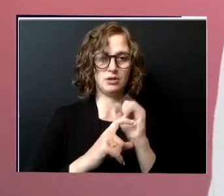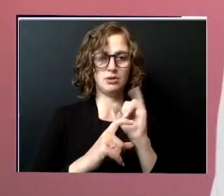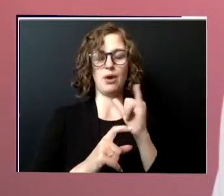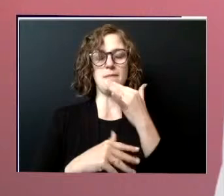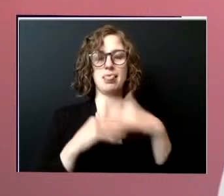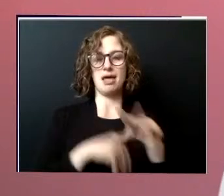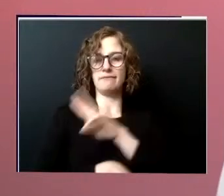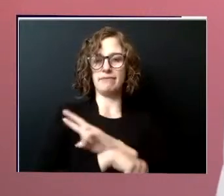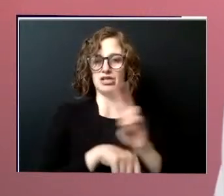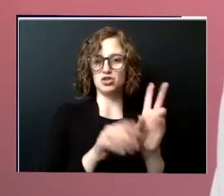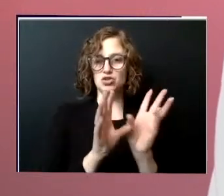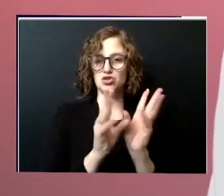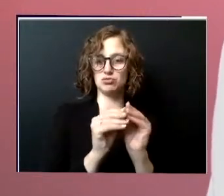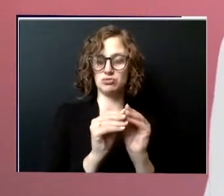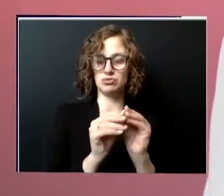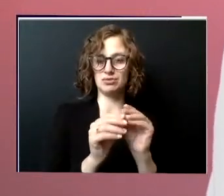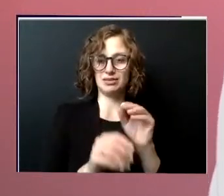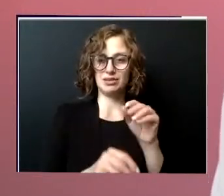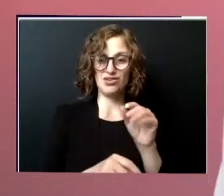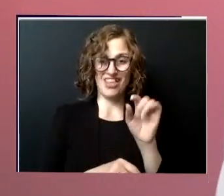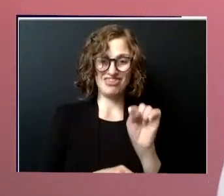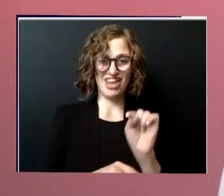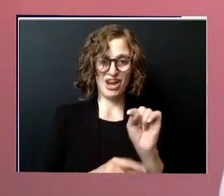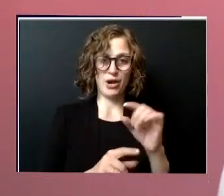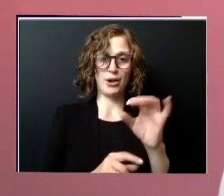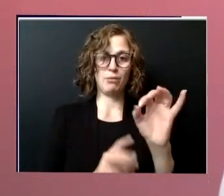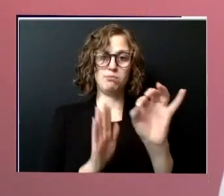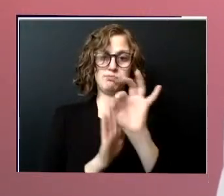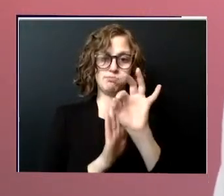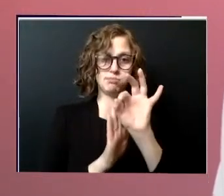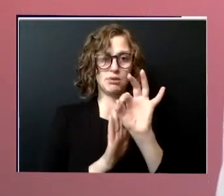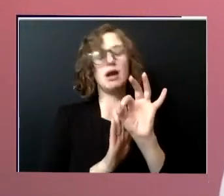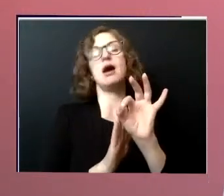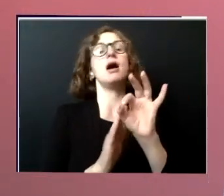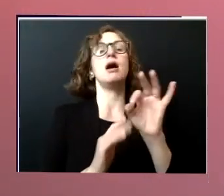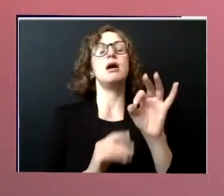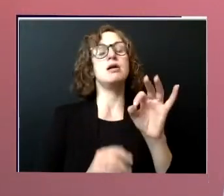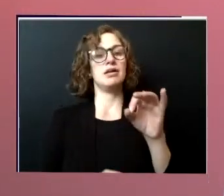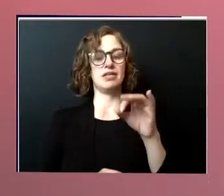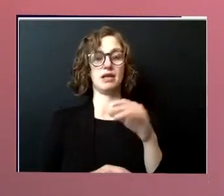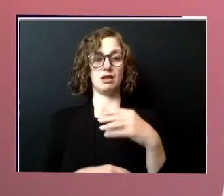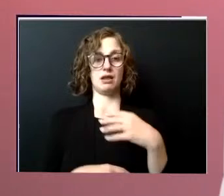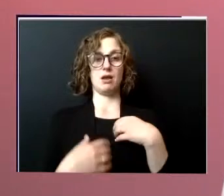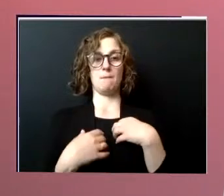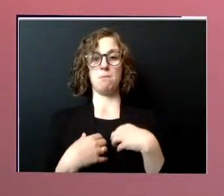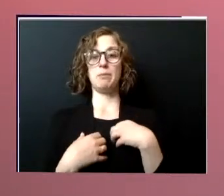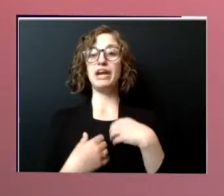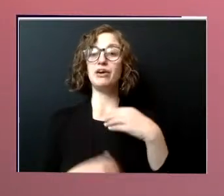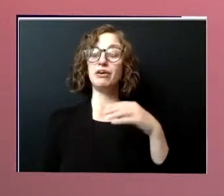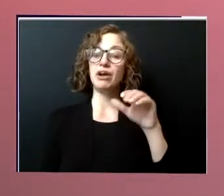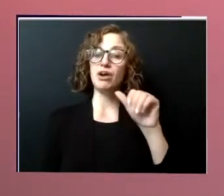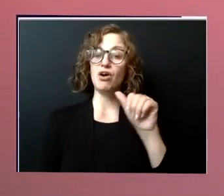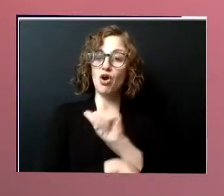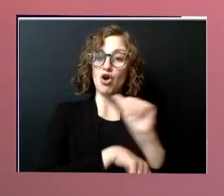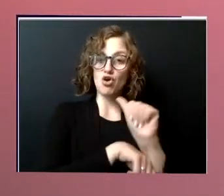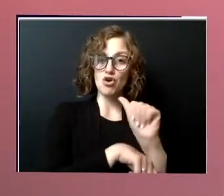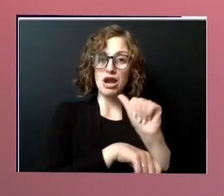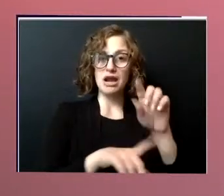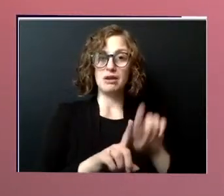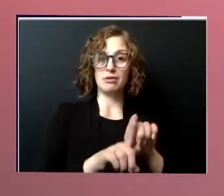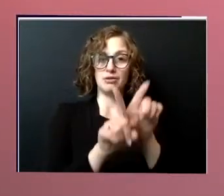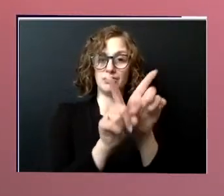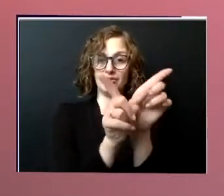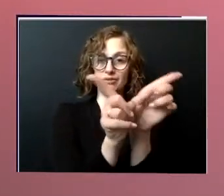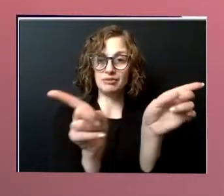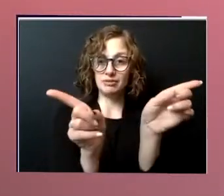blue thing that looks like a T, and that looks smaller than the one on the right. So that you have the